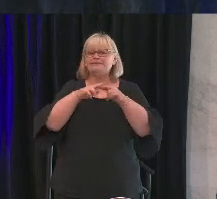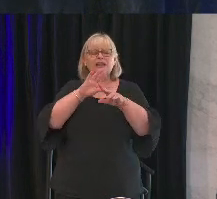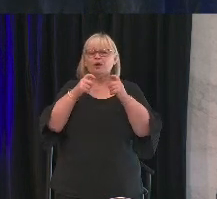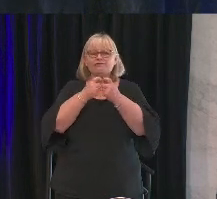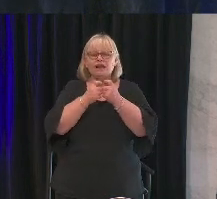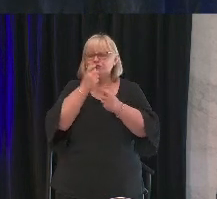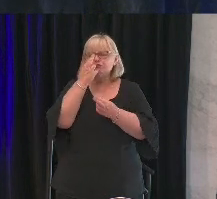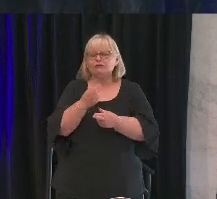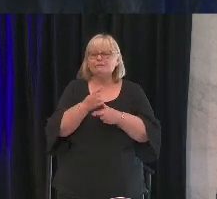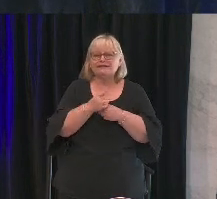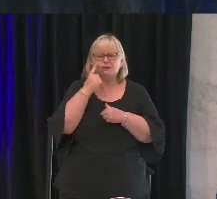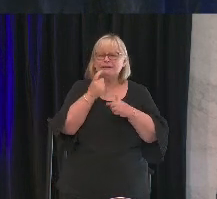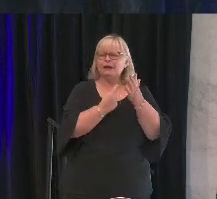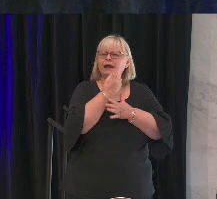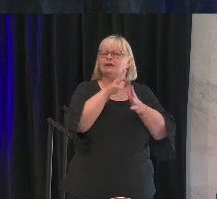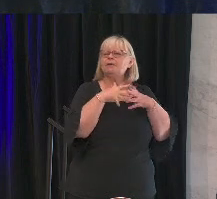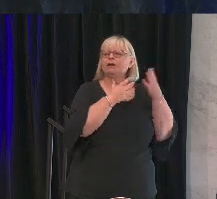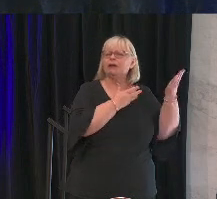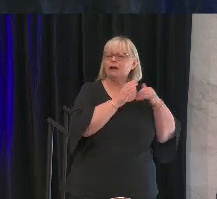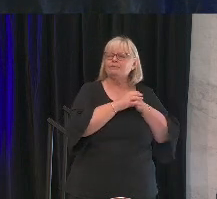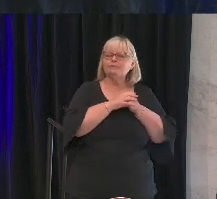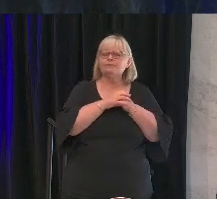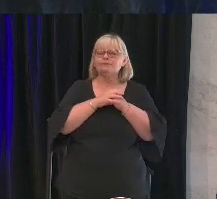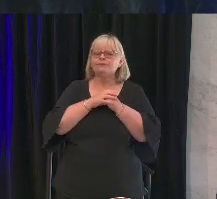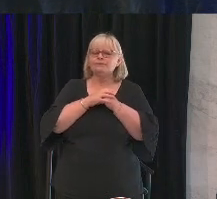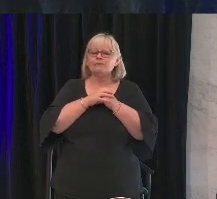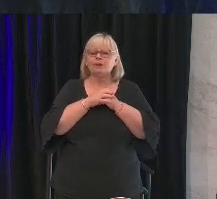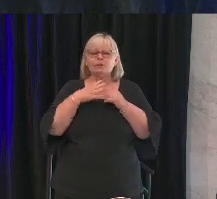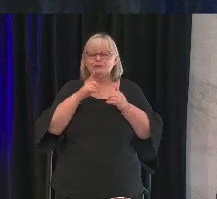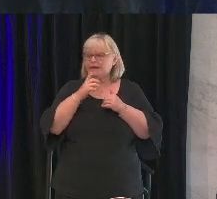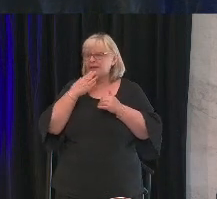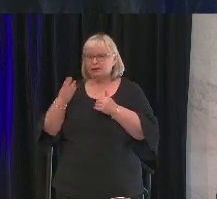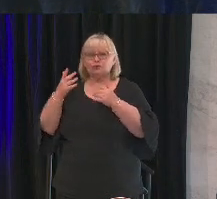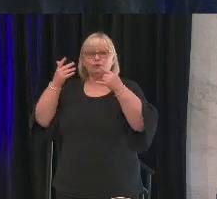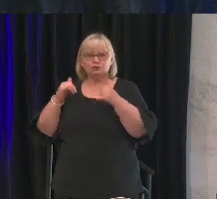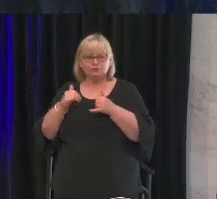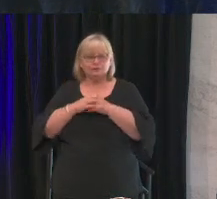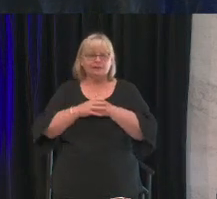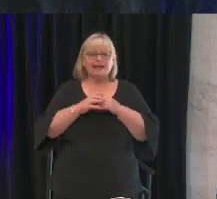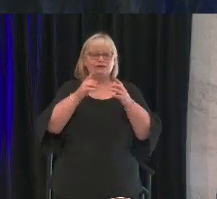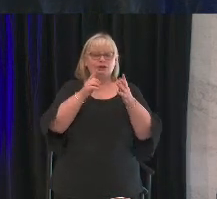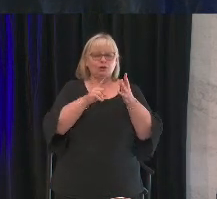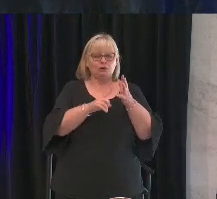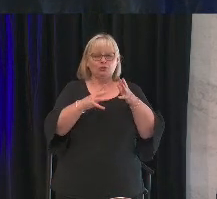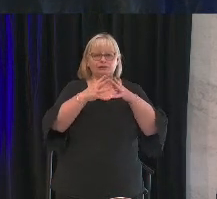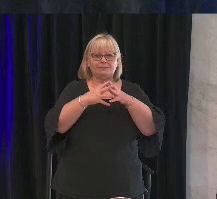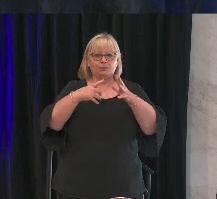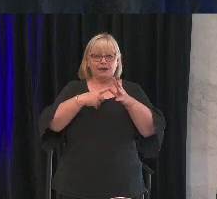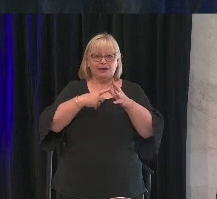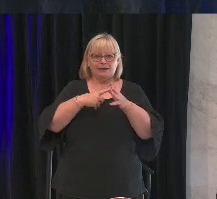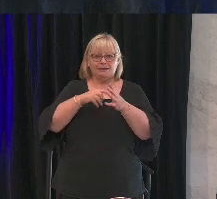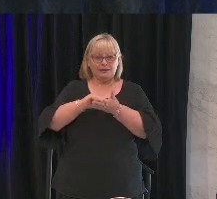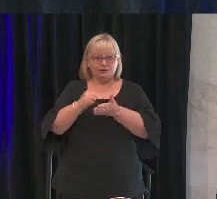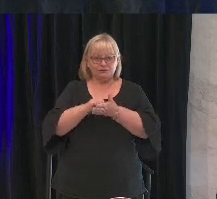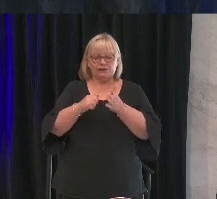respected. I'd like to thank the judges and UWA Publishing, in particular Terri-Ann